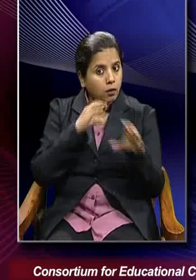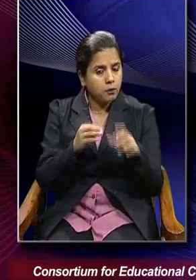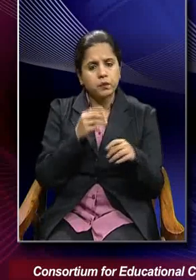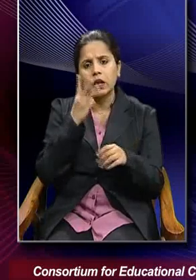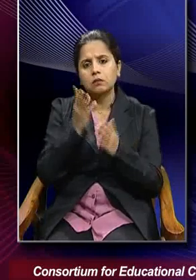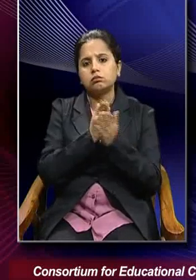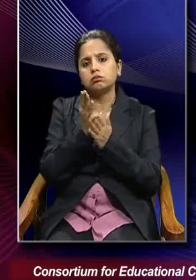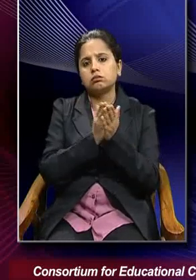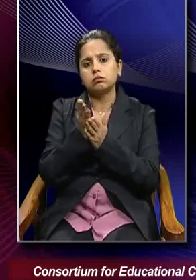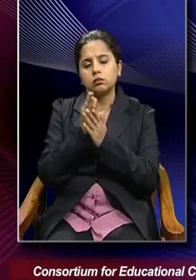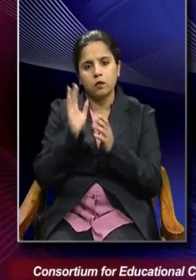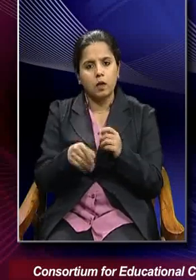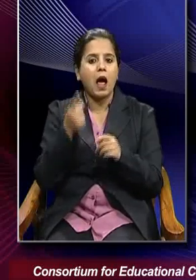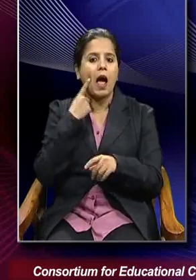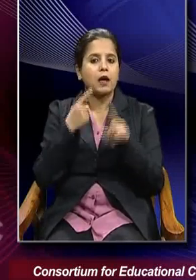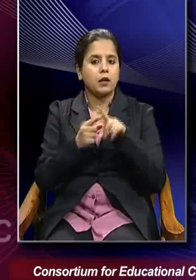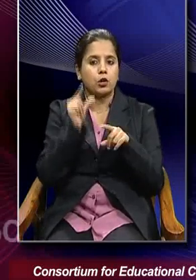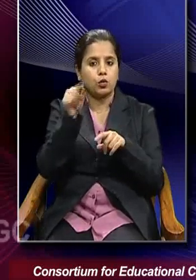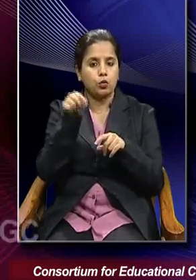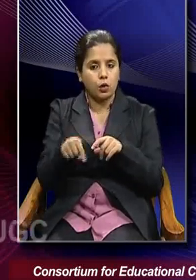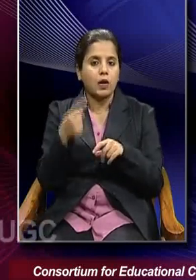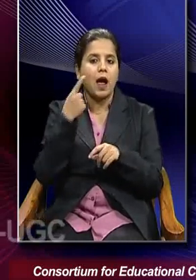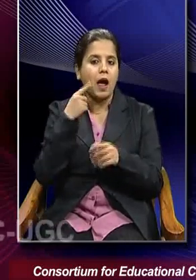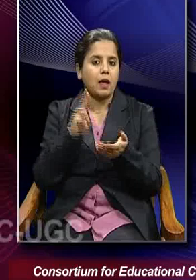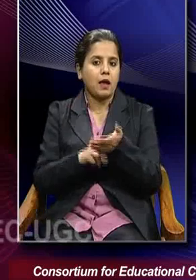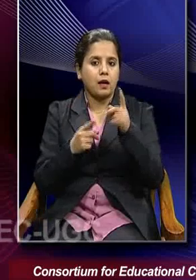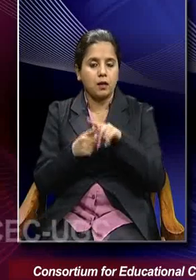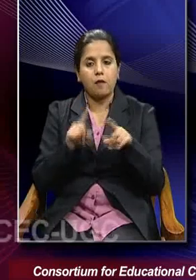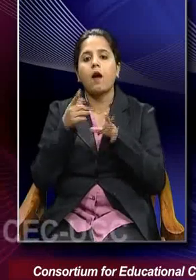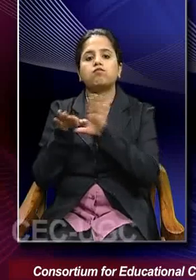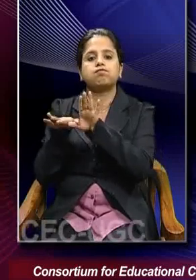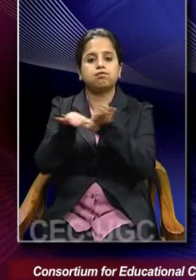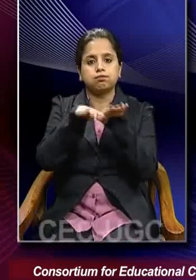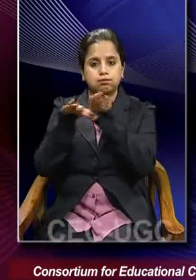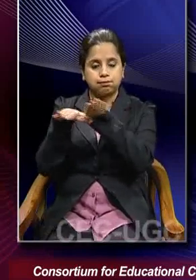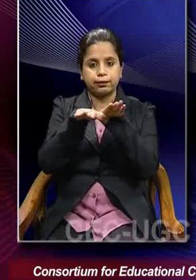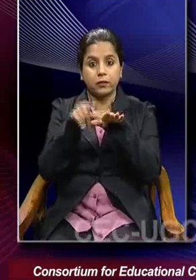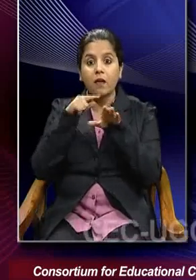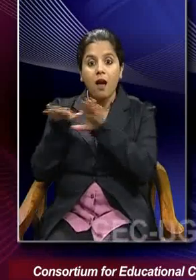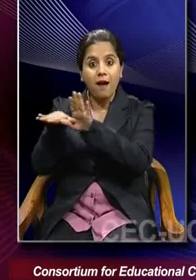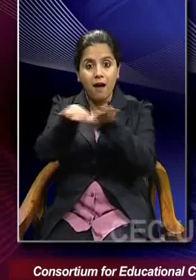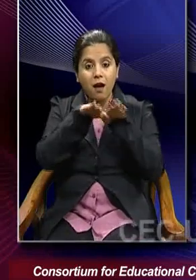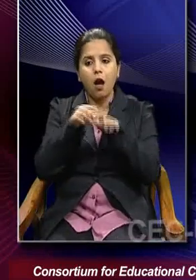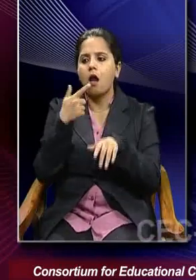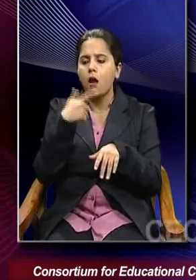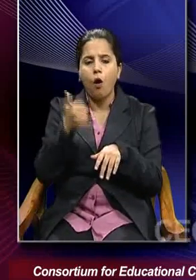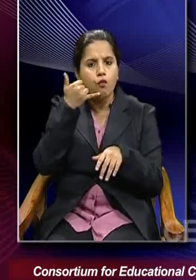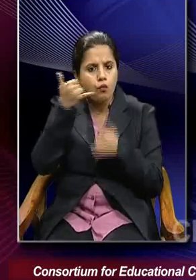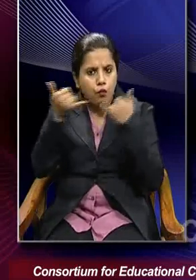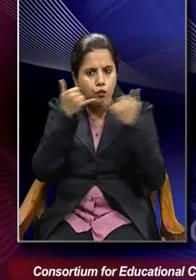from itu.int. First, satellites, that is allow phone